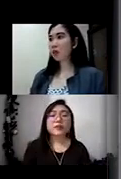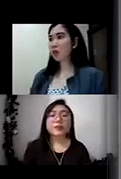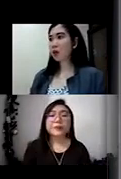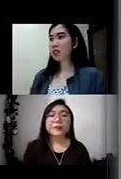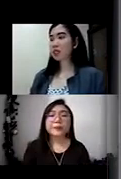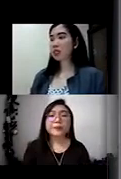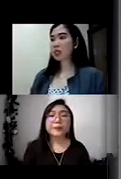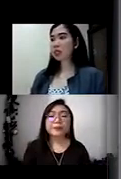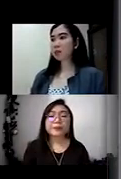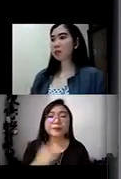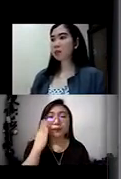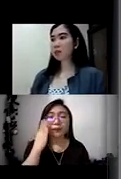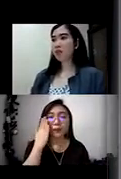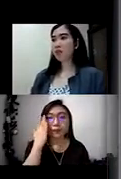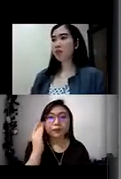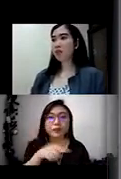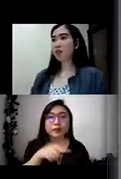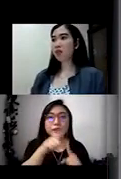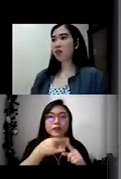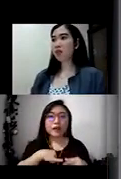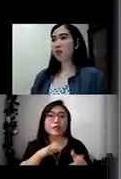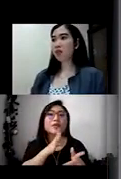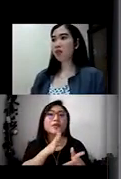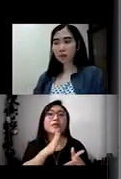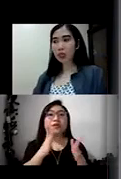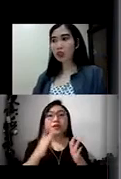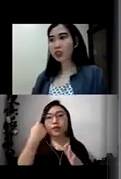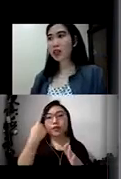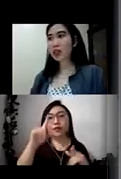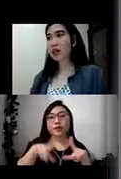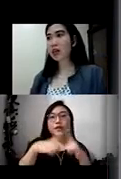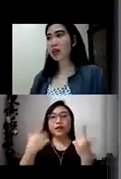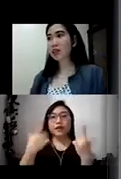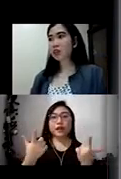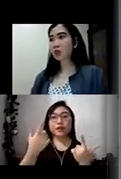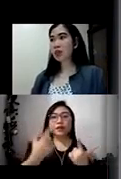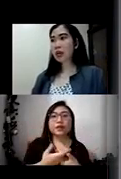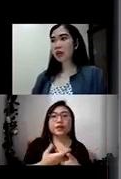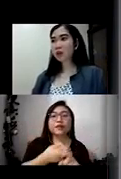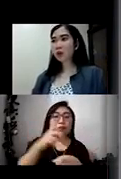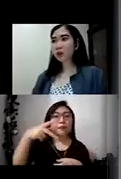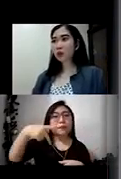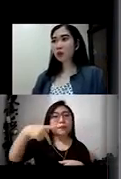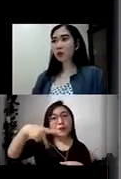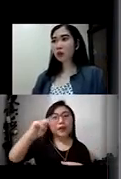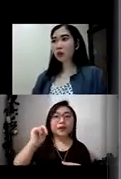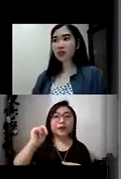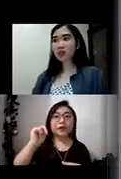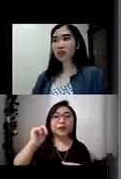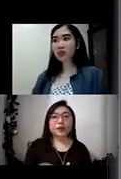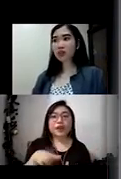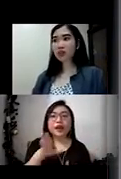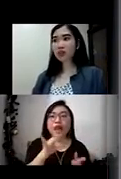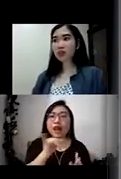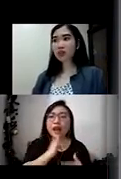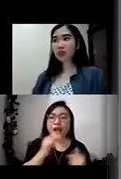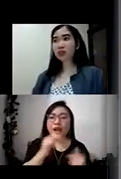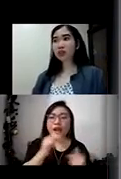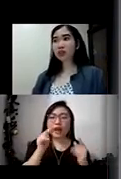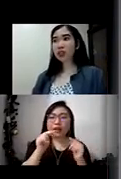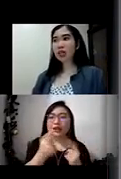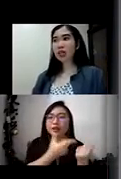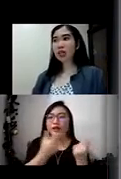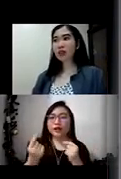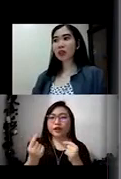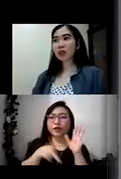I was the speaker of the Librarians Toolbox ng PNU Lisaa. So I have to do the presentation, the